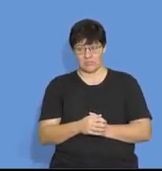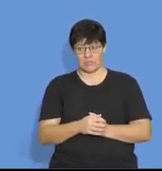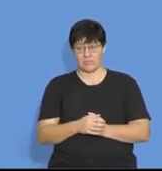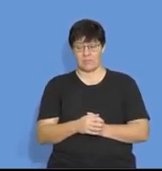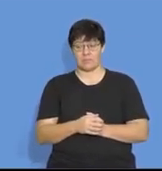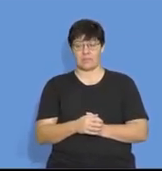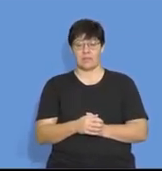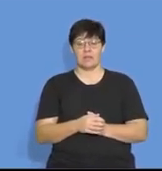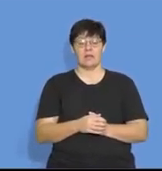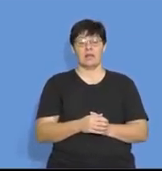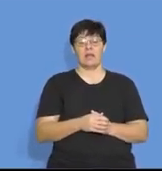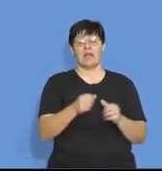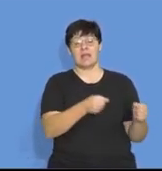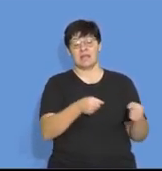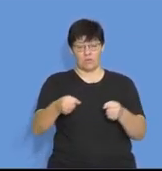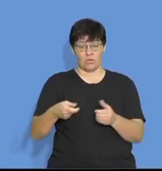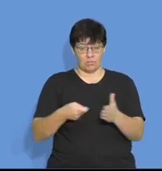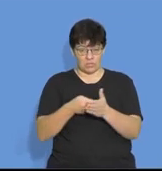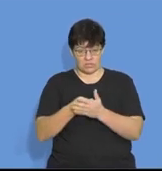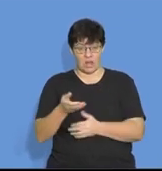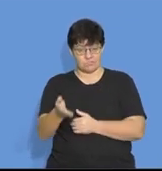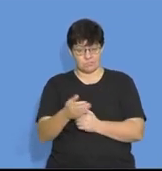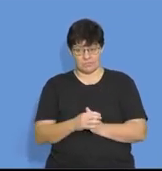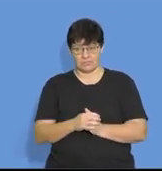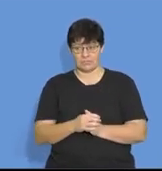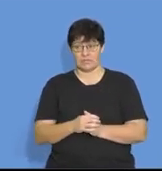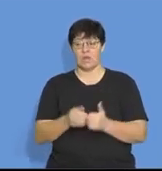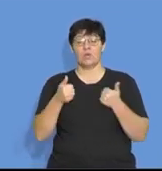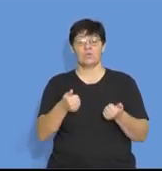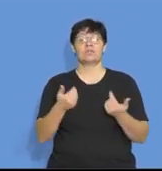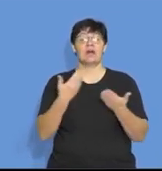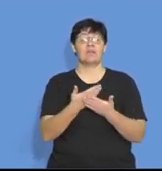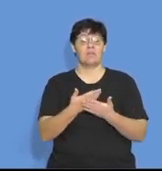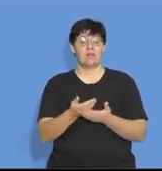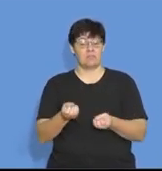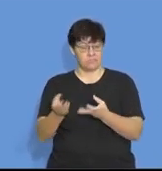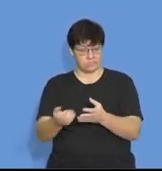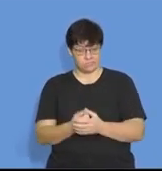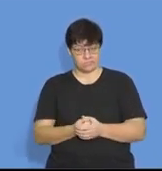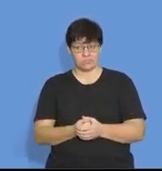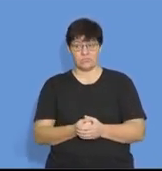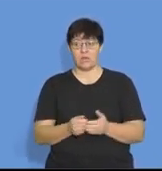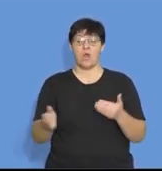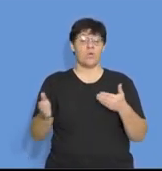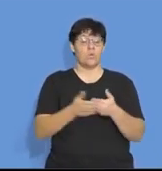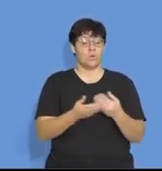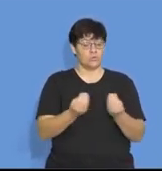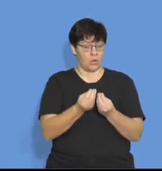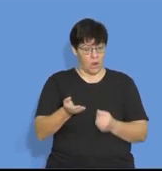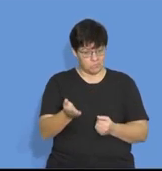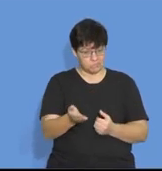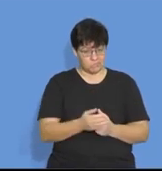carriage on purchases is given, your goods available for sales is given, your closing stock is given,